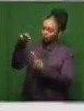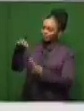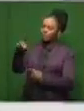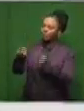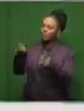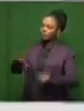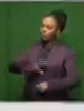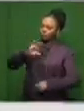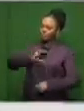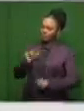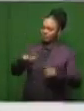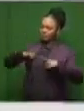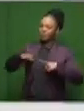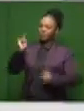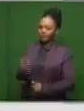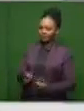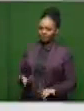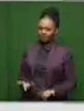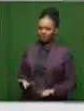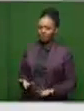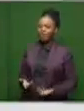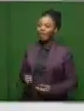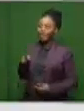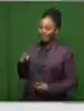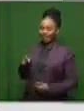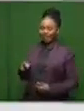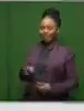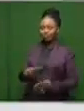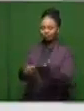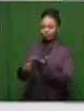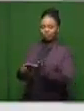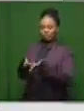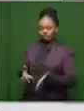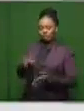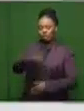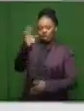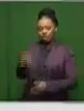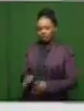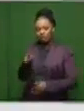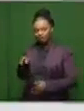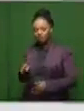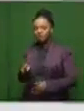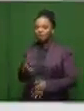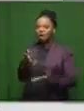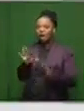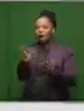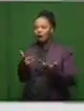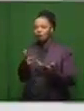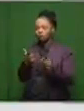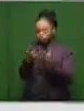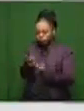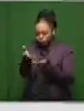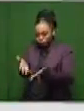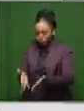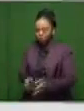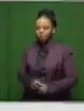this voluntarily and at the moment there isn't discussion in South Africa of actually enforcing this. The same would be